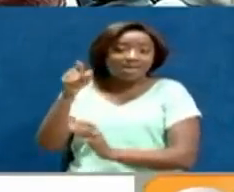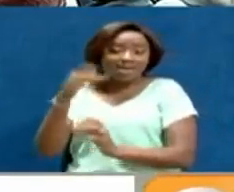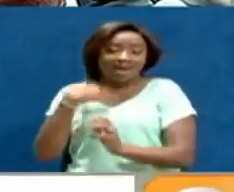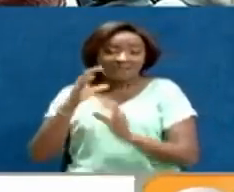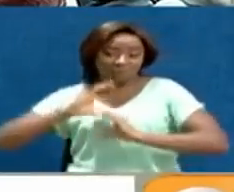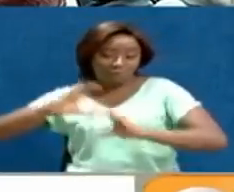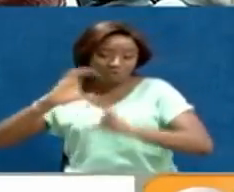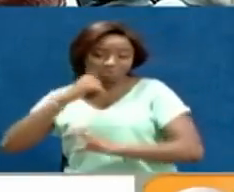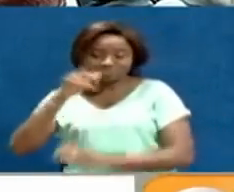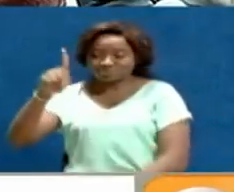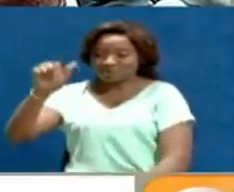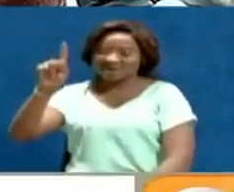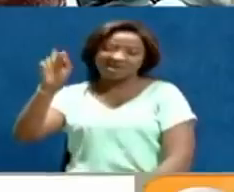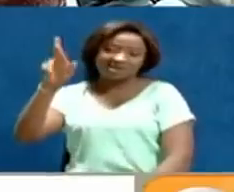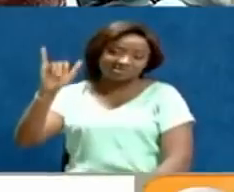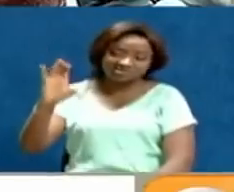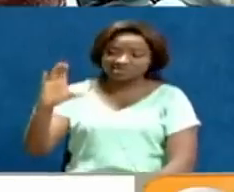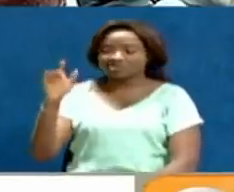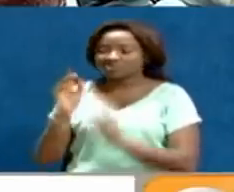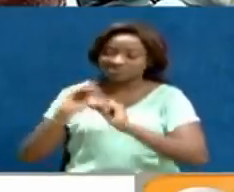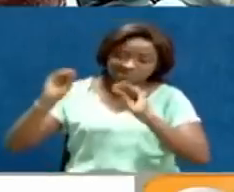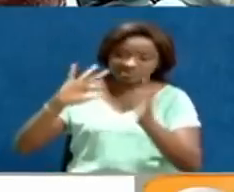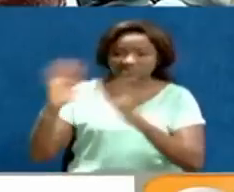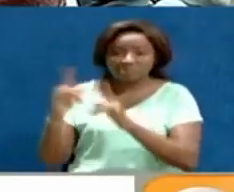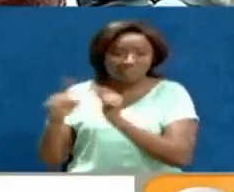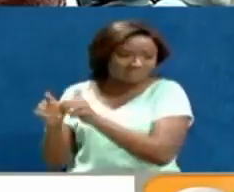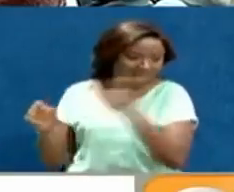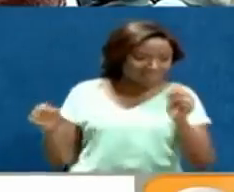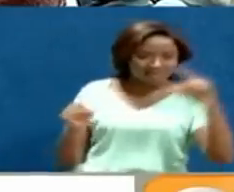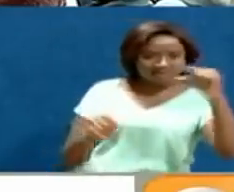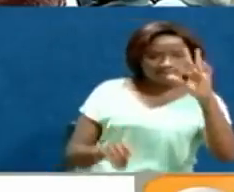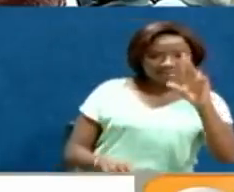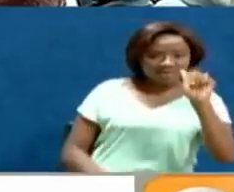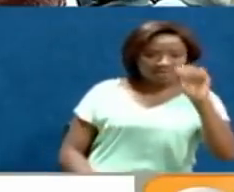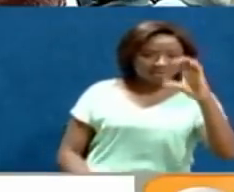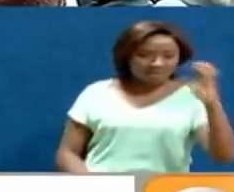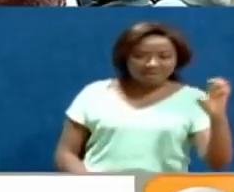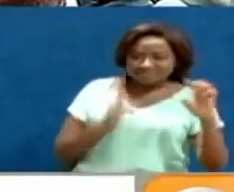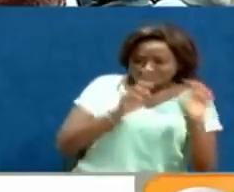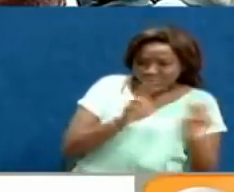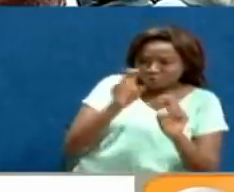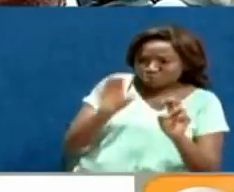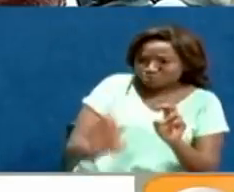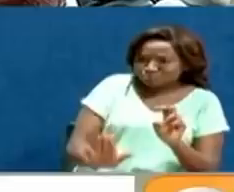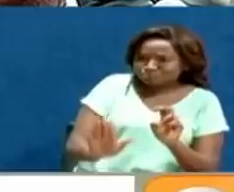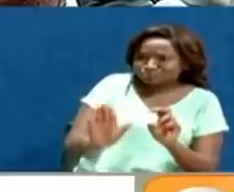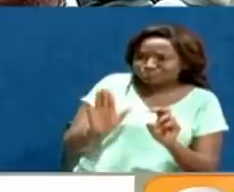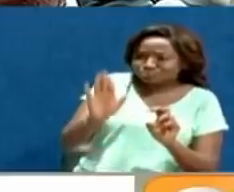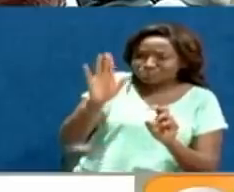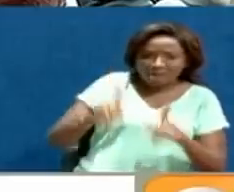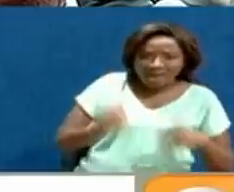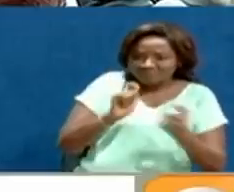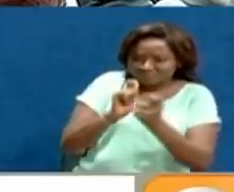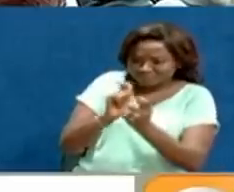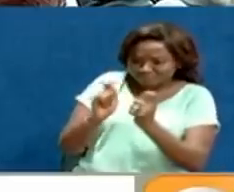through training and competition, for Eliud Kipchoge, there is Grace Sugut, who has seen him grow from a village boy to a world champion.